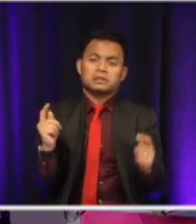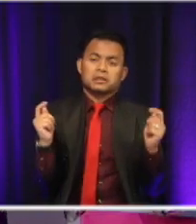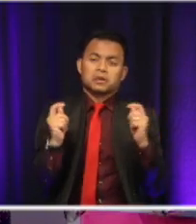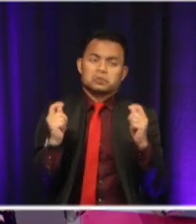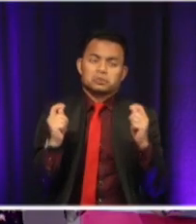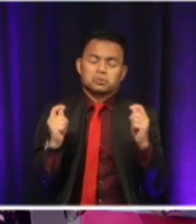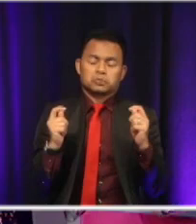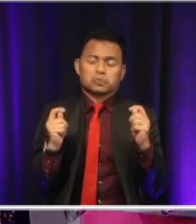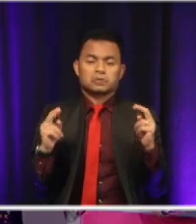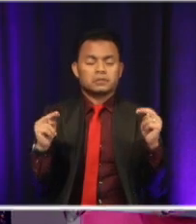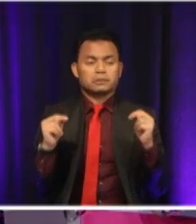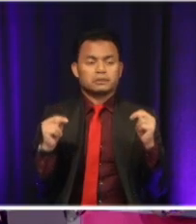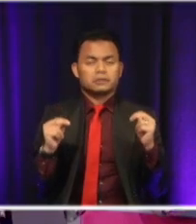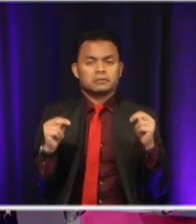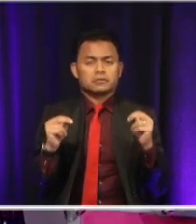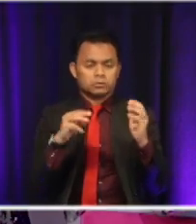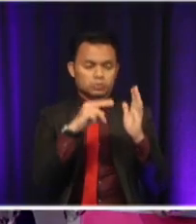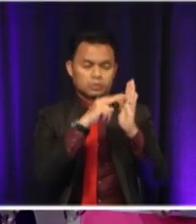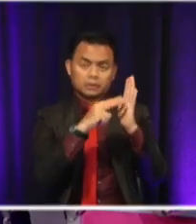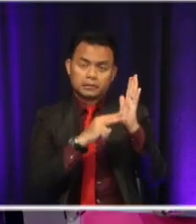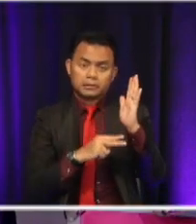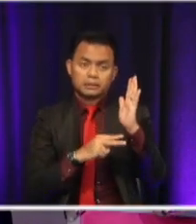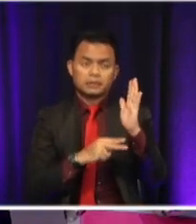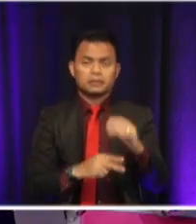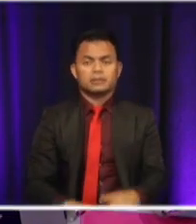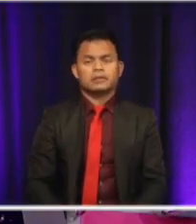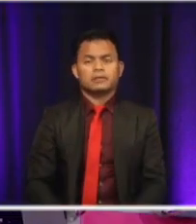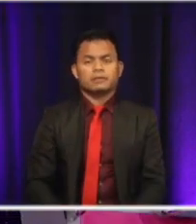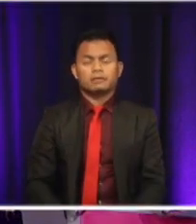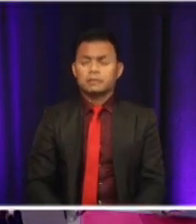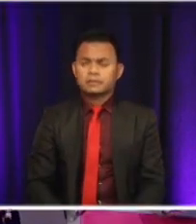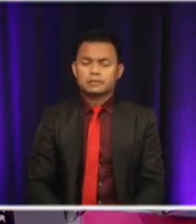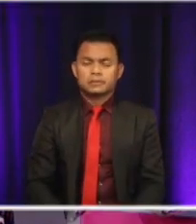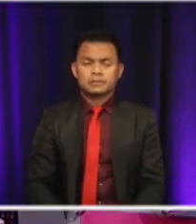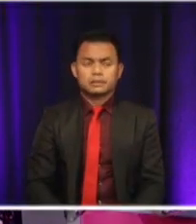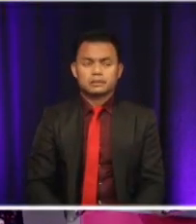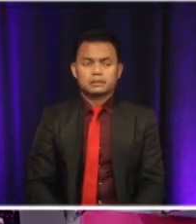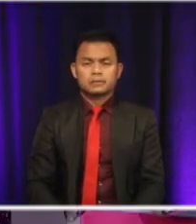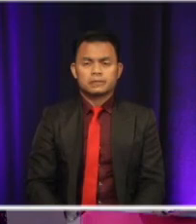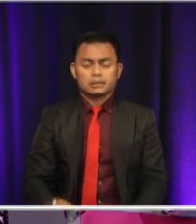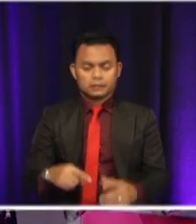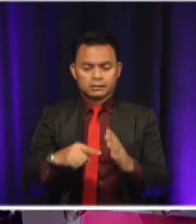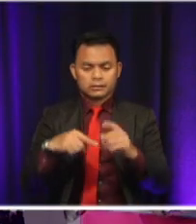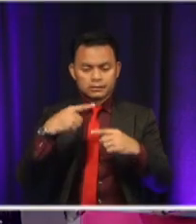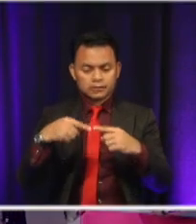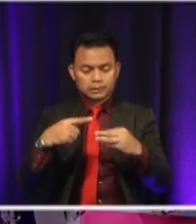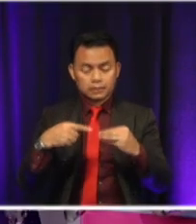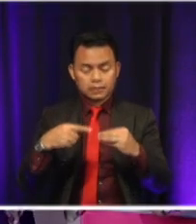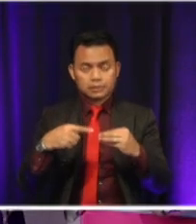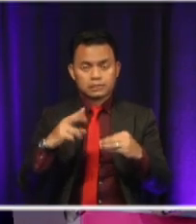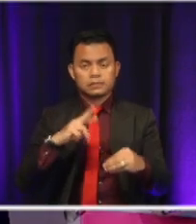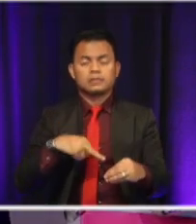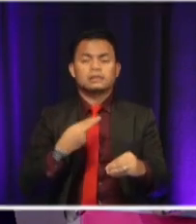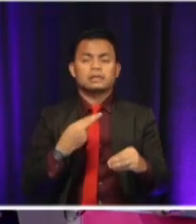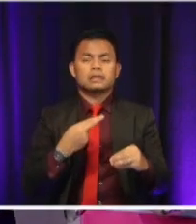about terminology. Try not to be flustered about textual evidence. I know I've mentioned that